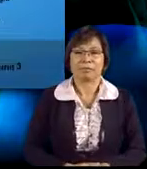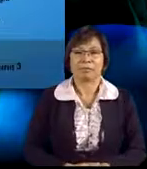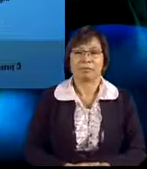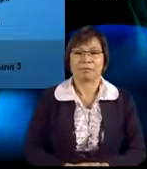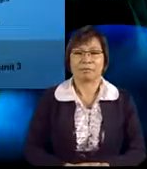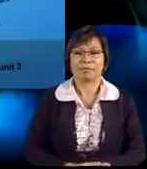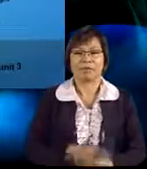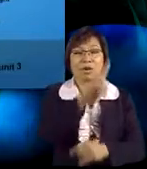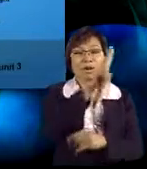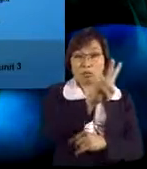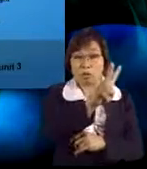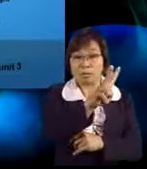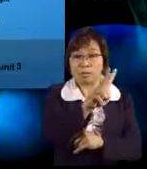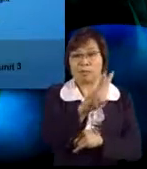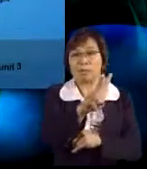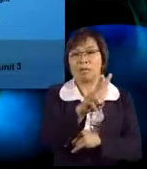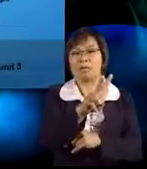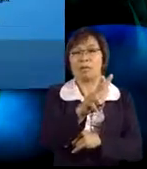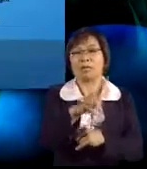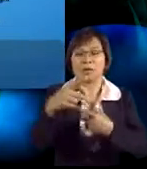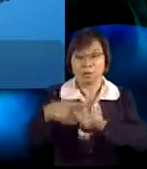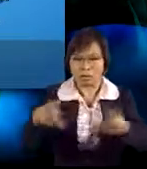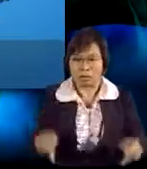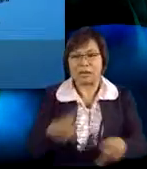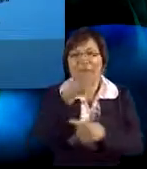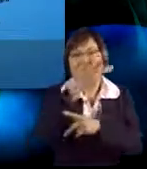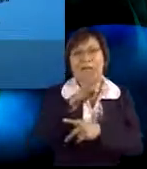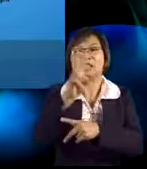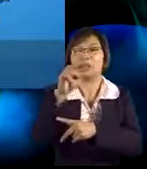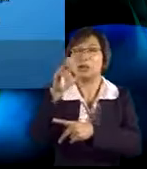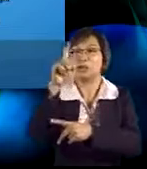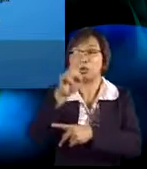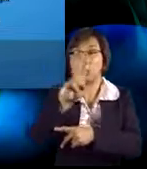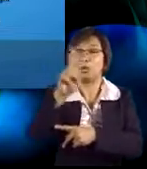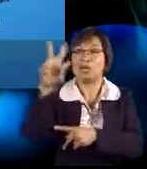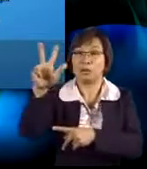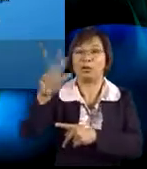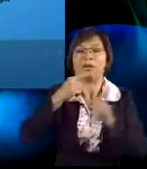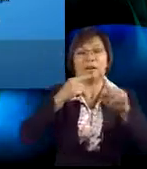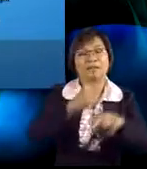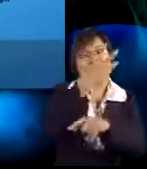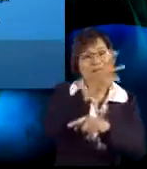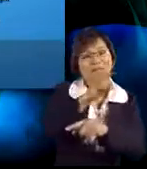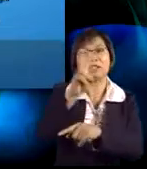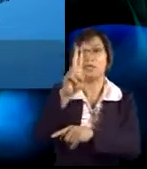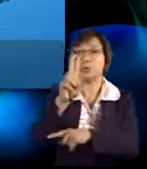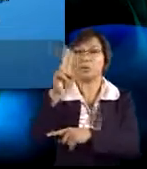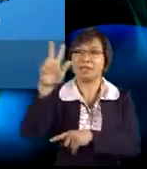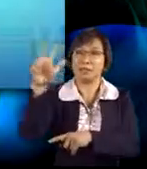The volume of the solid is 16 unit cubes. The answer is 16 unit cubes.